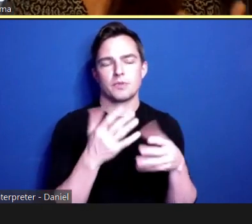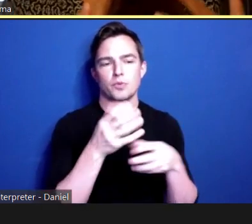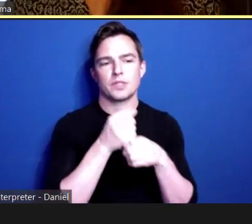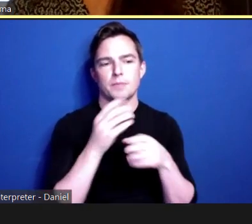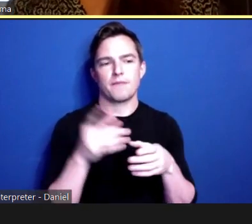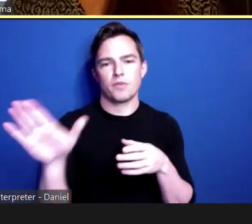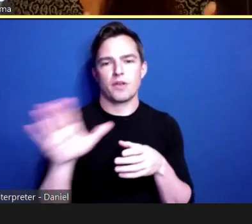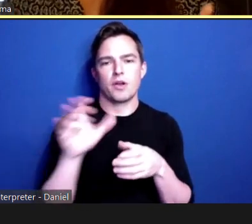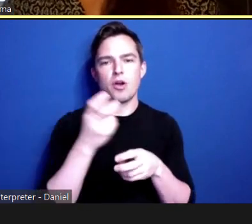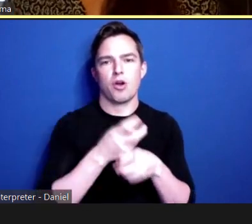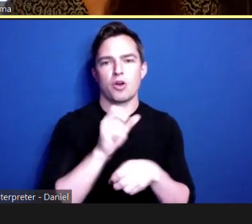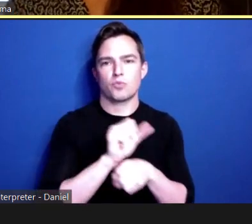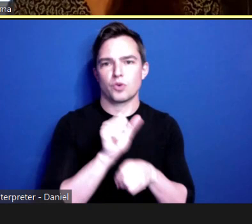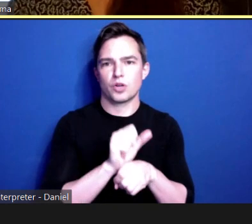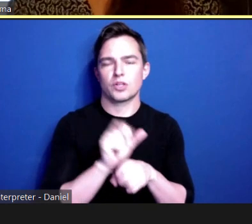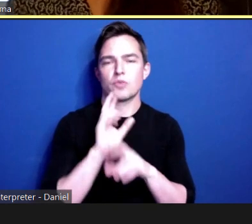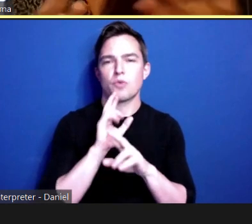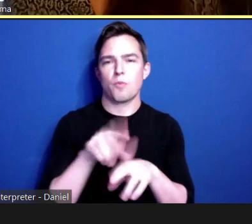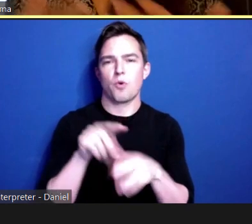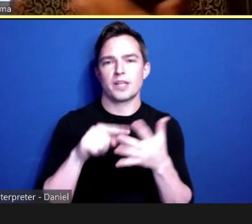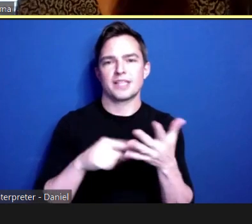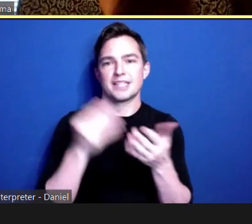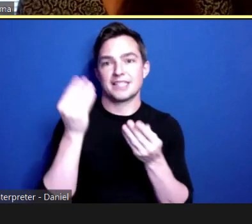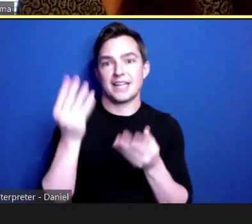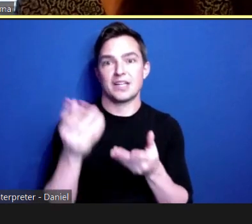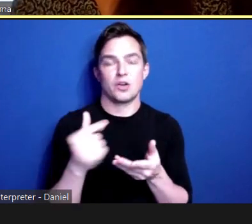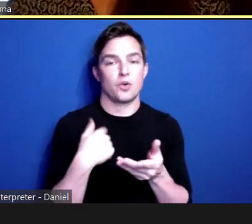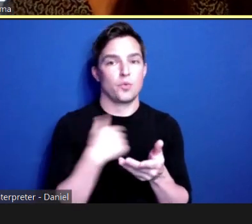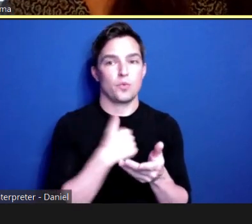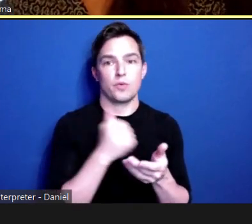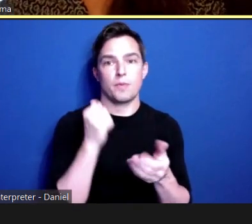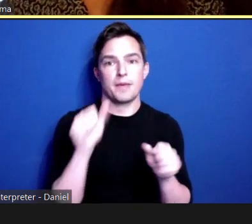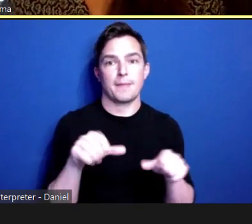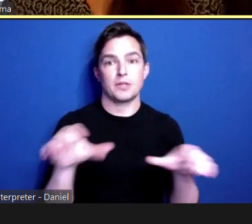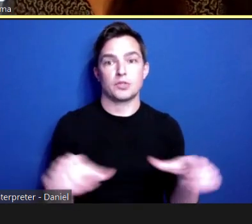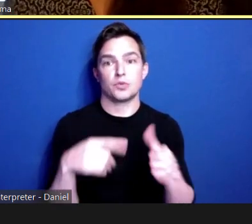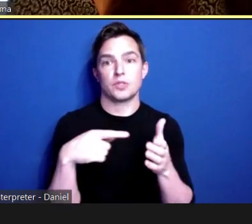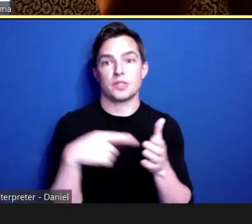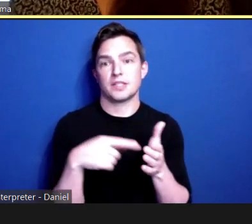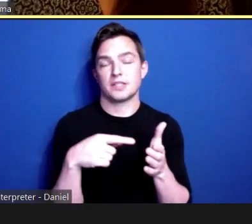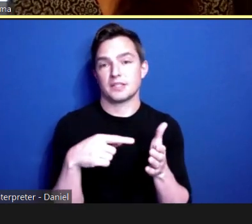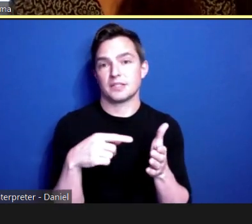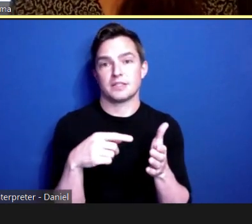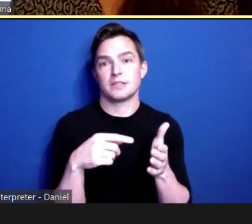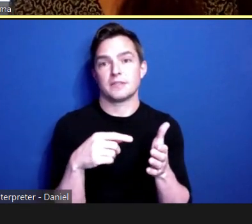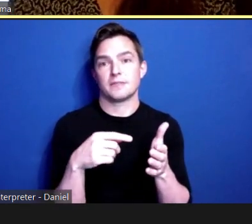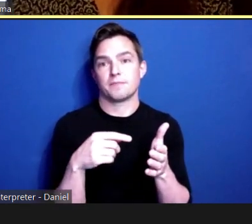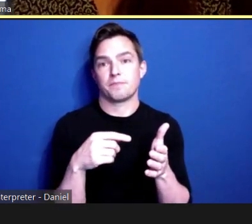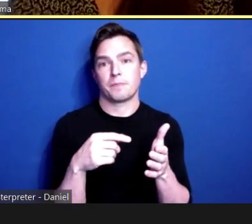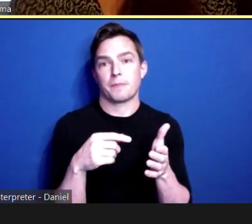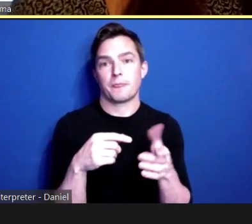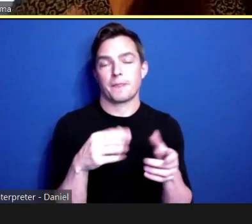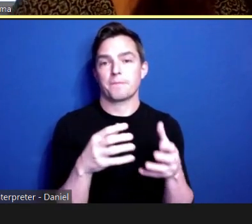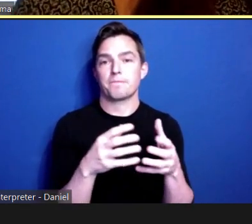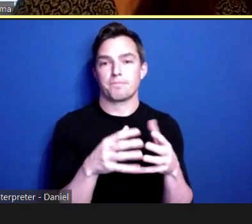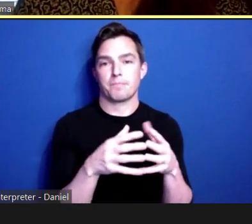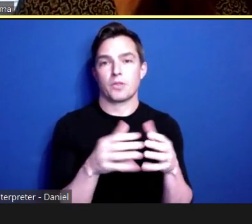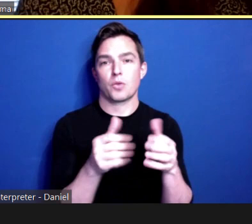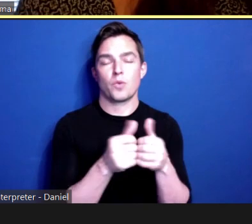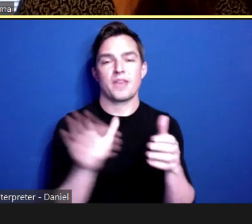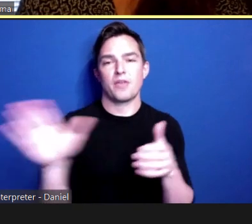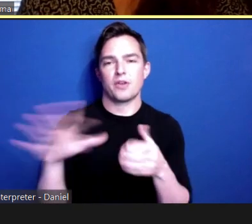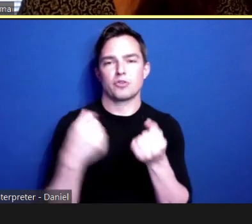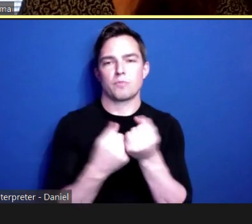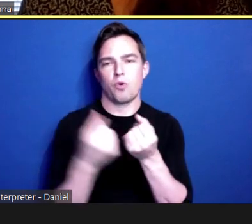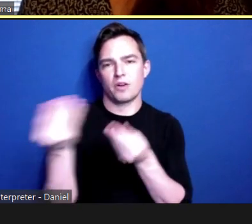work in reporting this data. We will not be able to do this analysis and learn so much without their support.